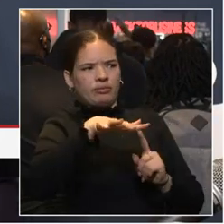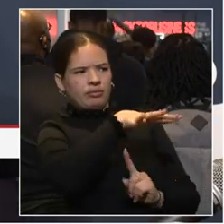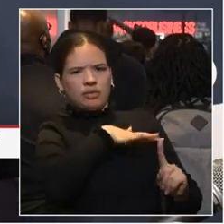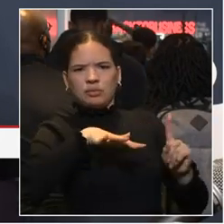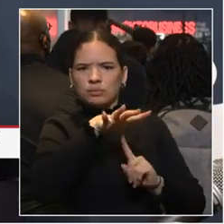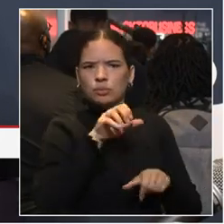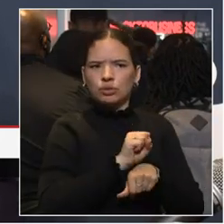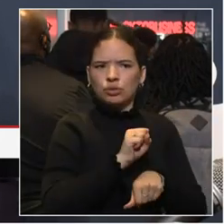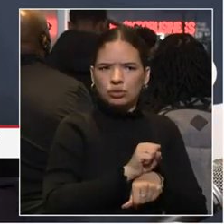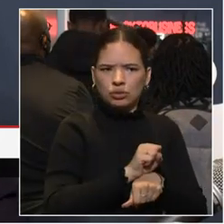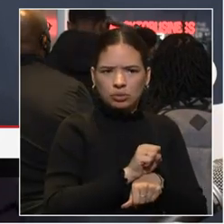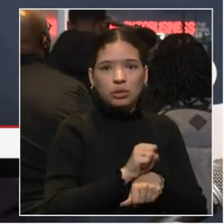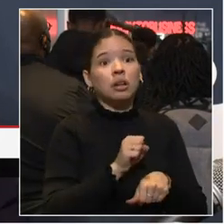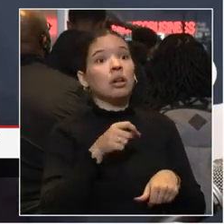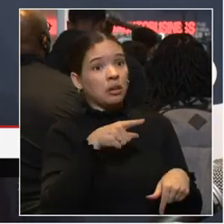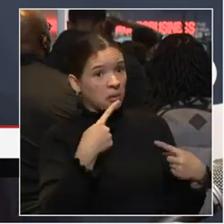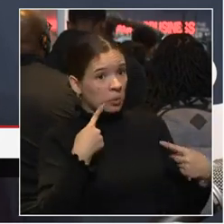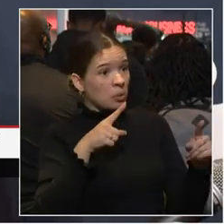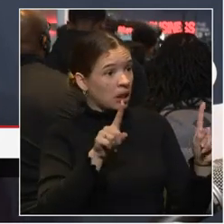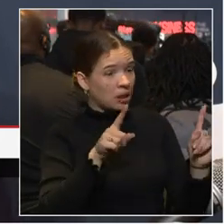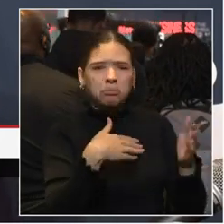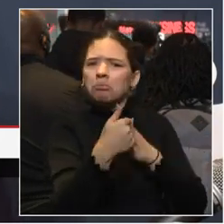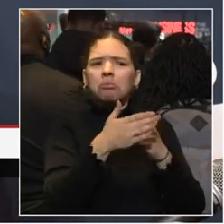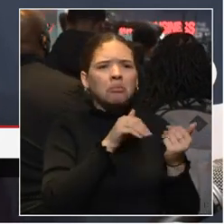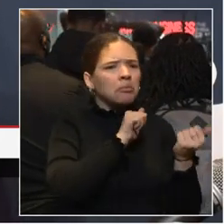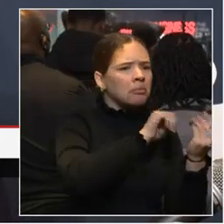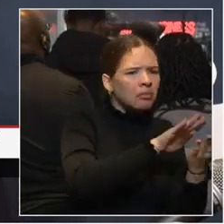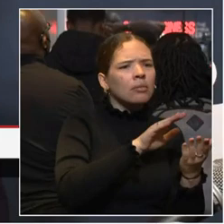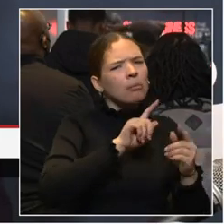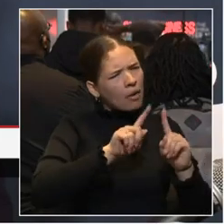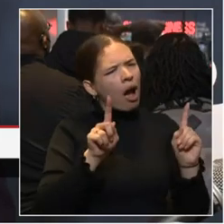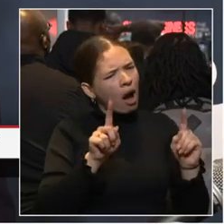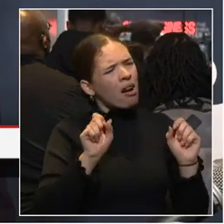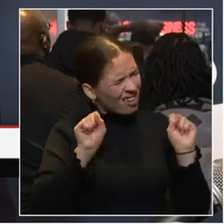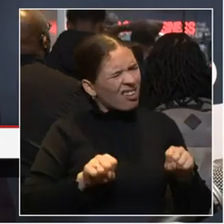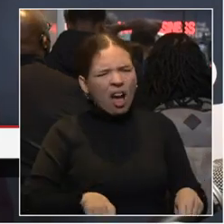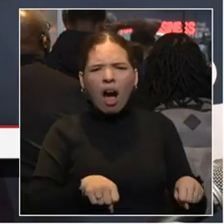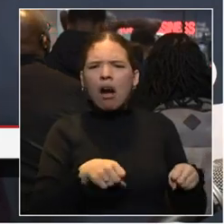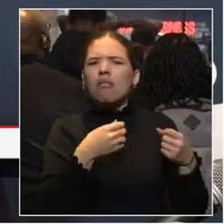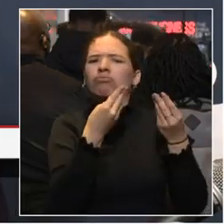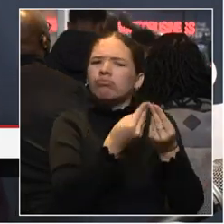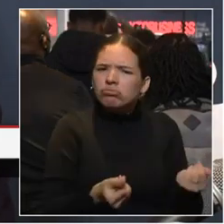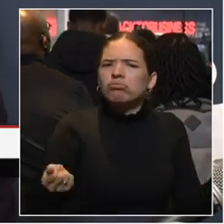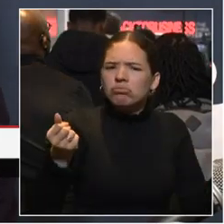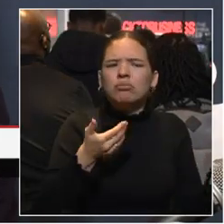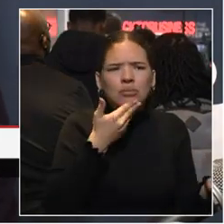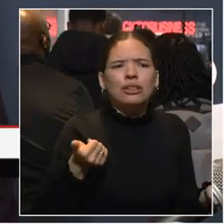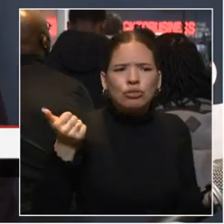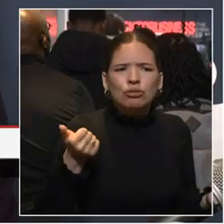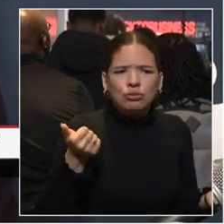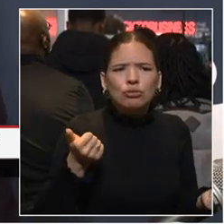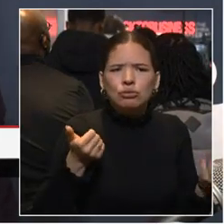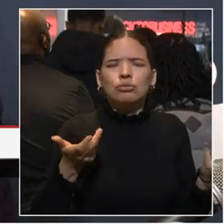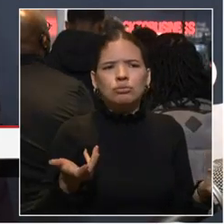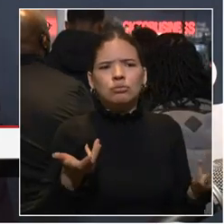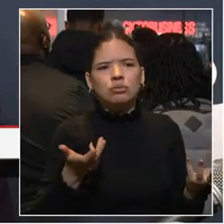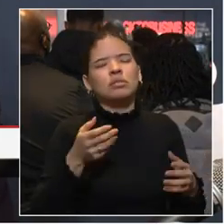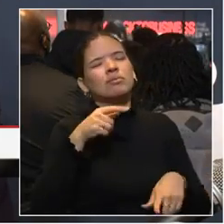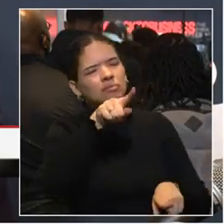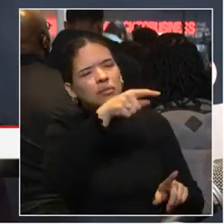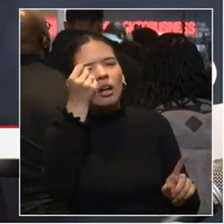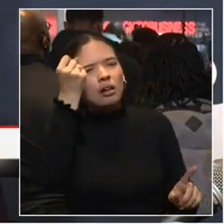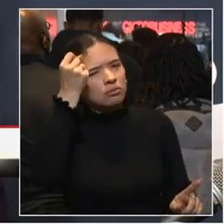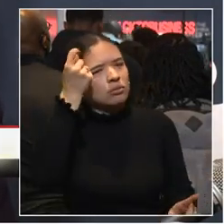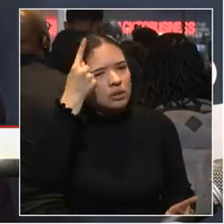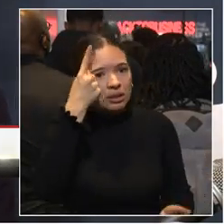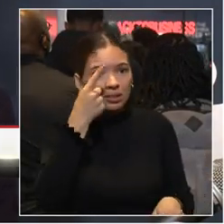despite what you find in customers. Because, you know, I'm sure you can imagine, even in the job that I do,